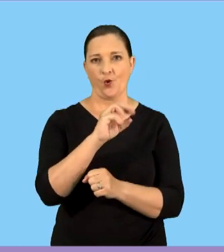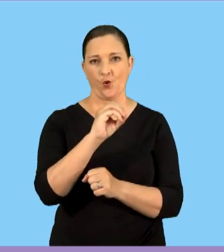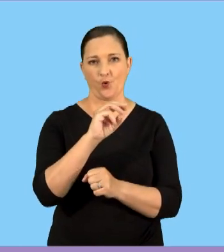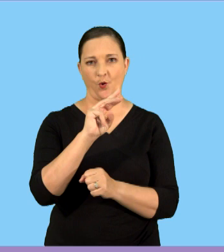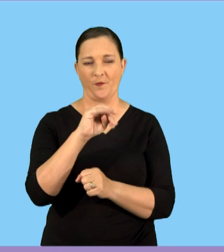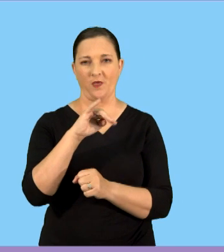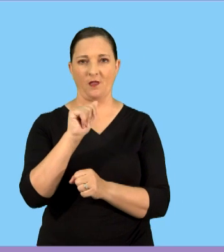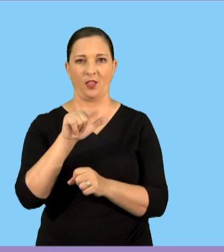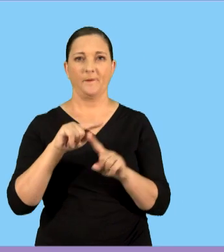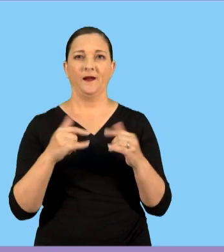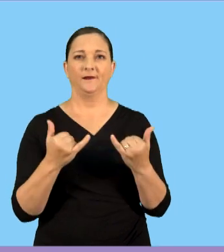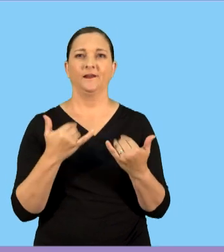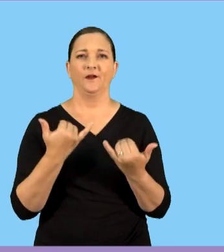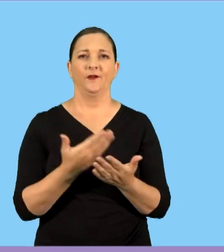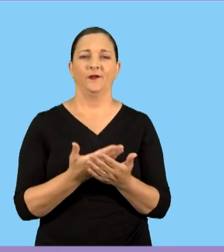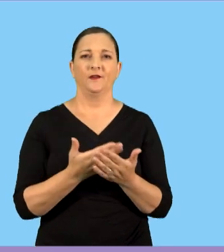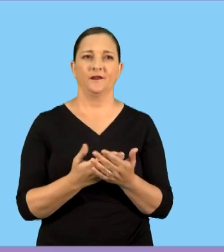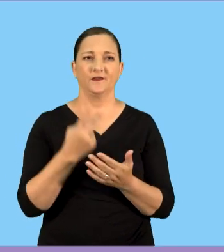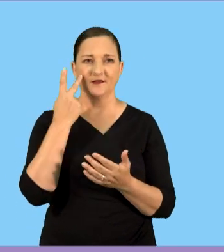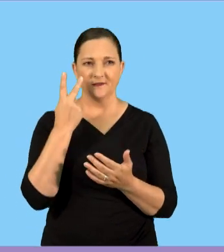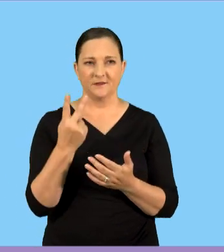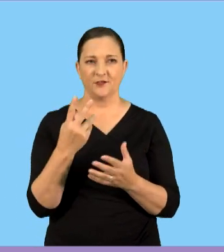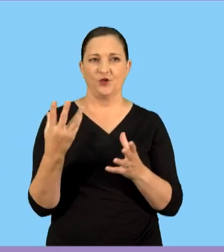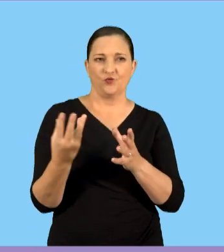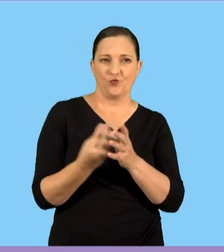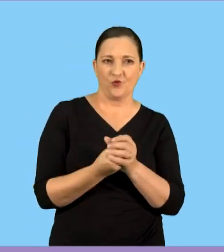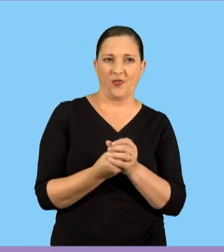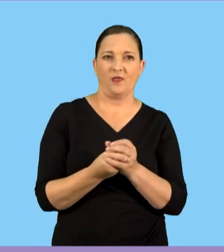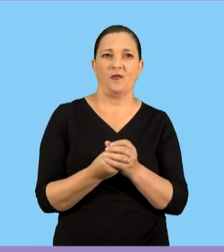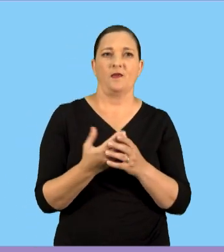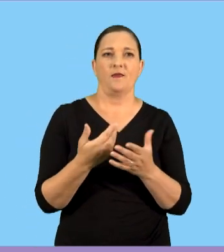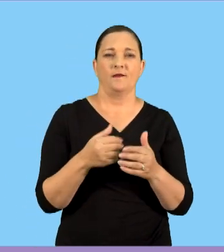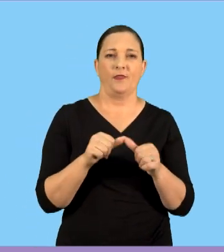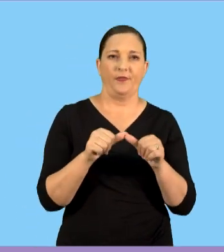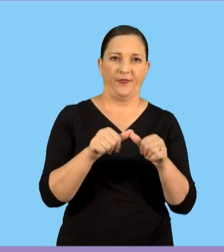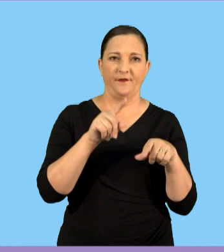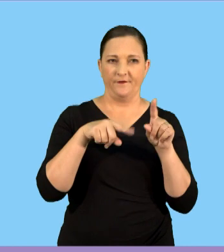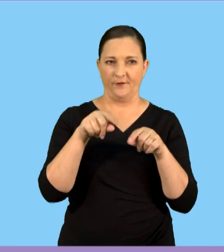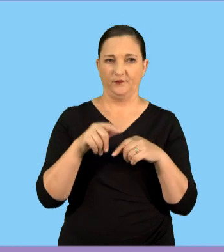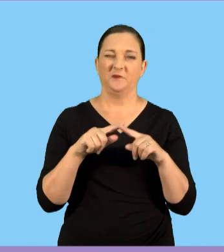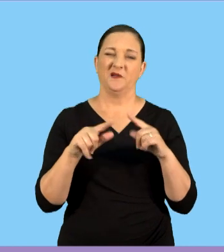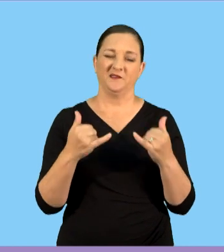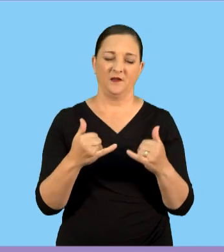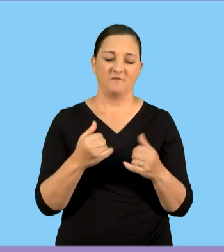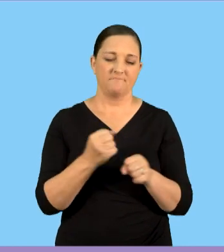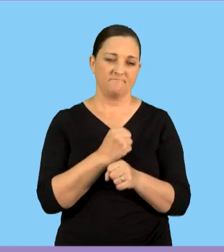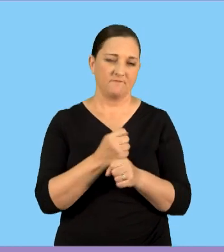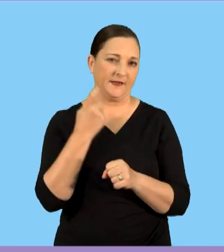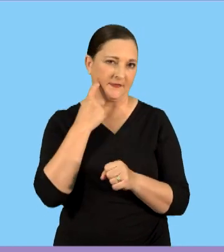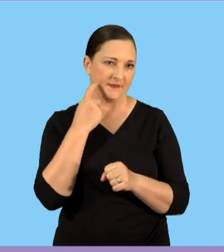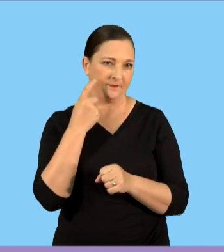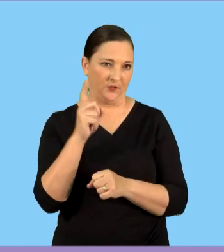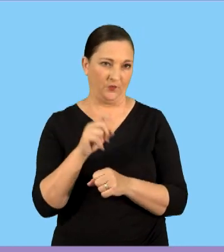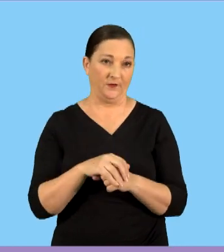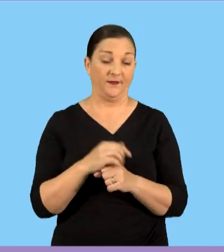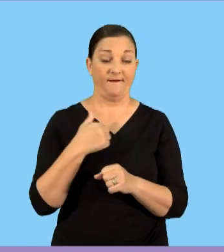the variables as they are. So for example, let's simplify the following expression. I have the